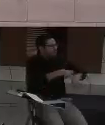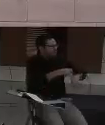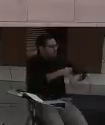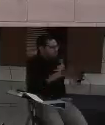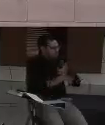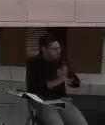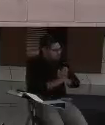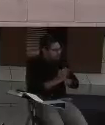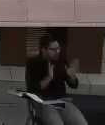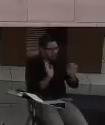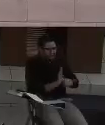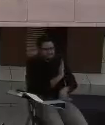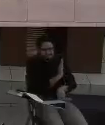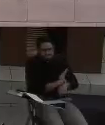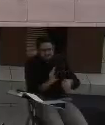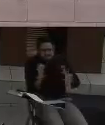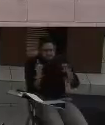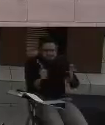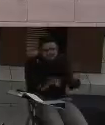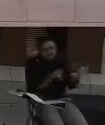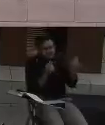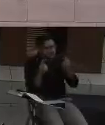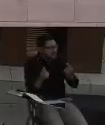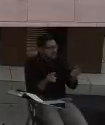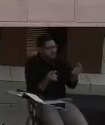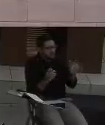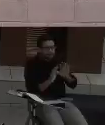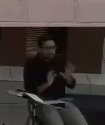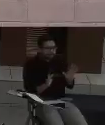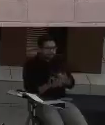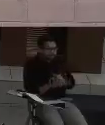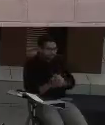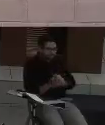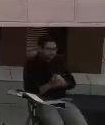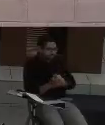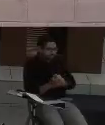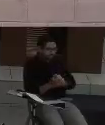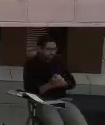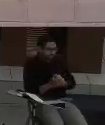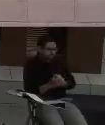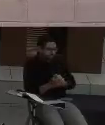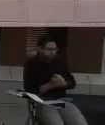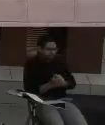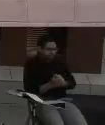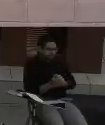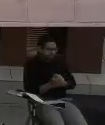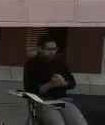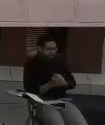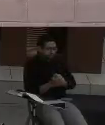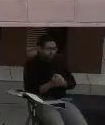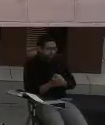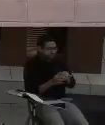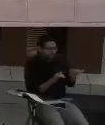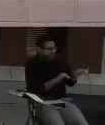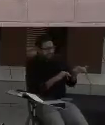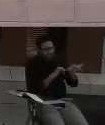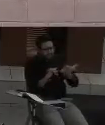Saying we don't have enough time to do that which nourishes and nourishes is like saying a mother doesn't have time to feed her